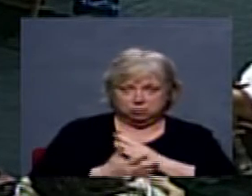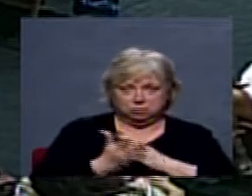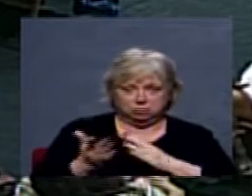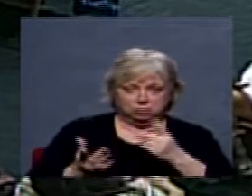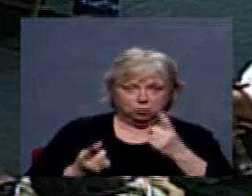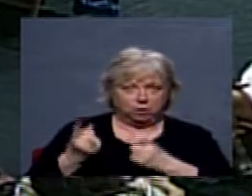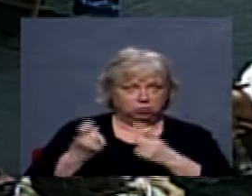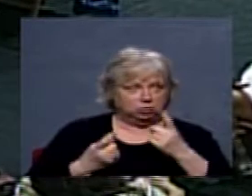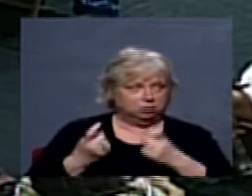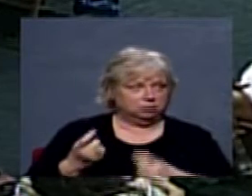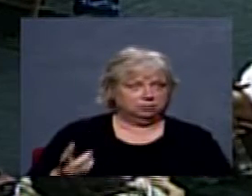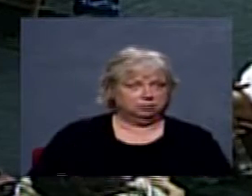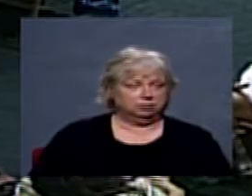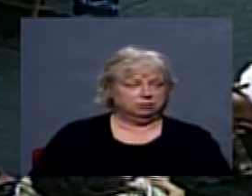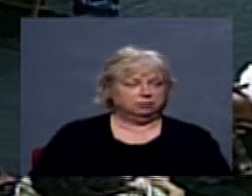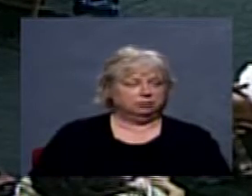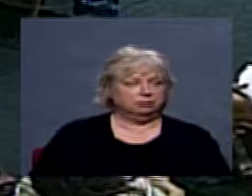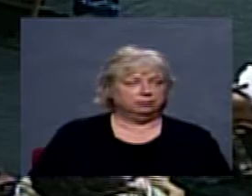questions?